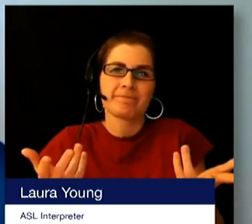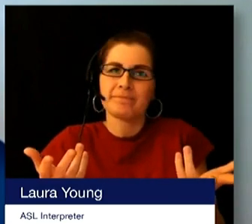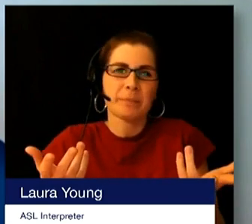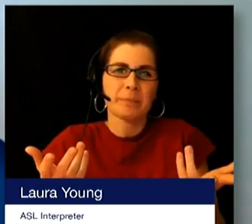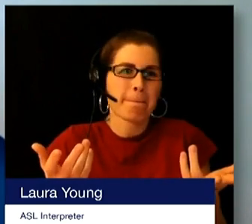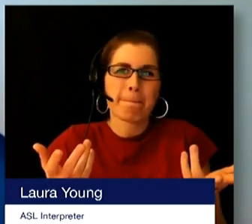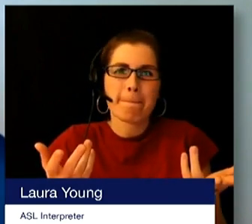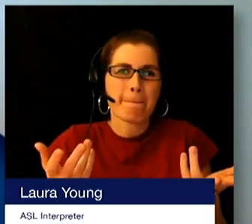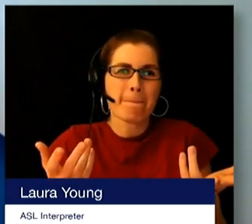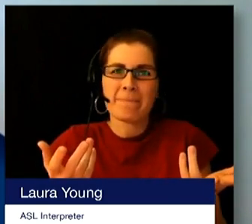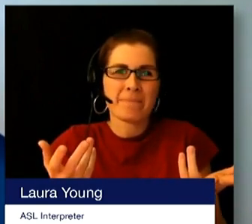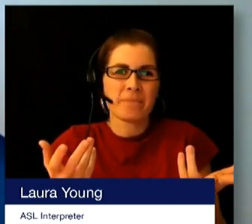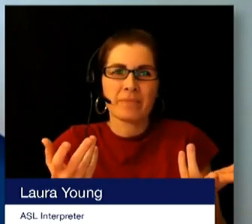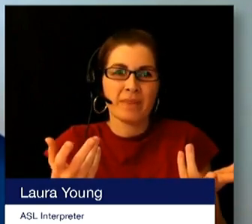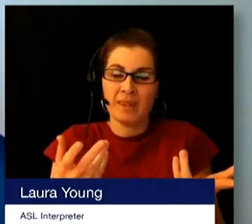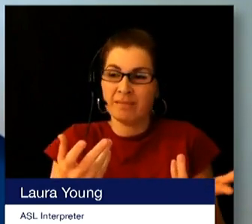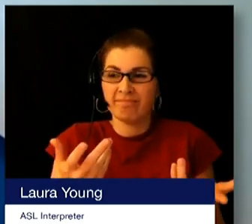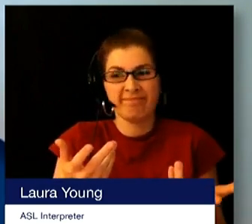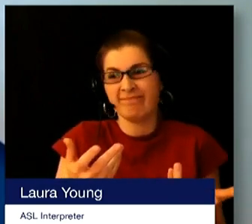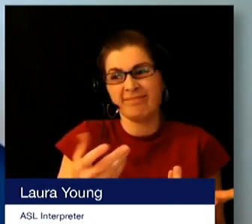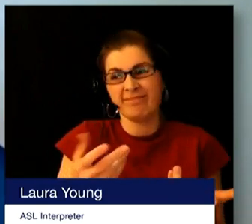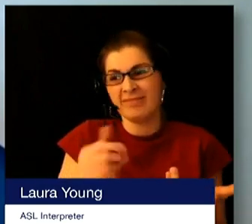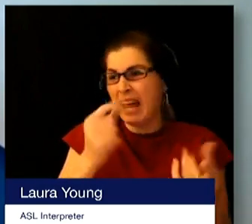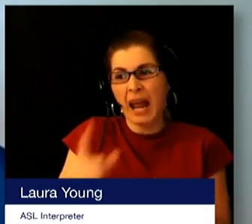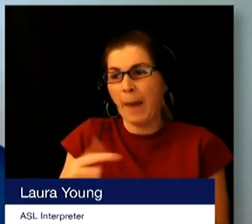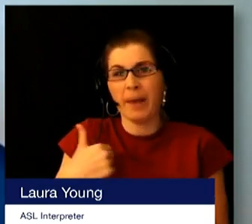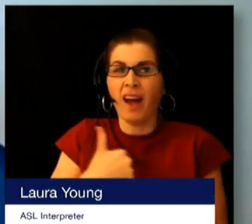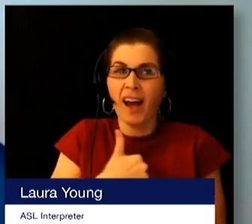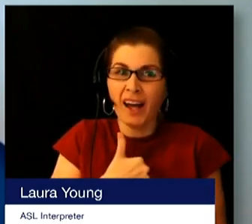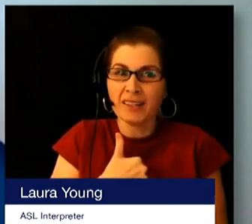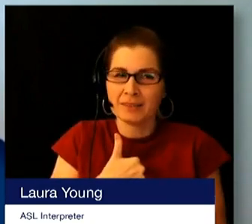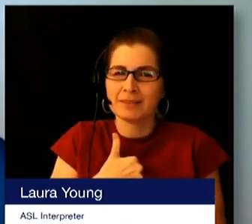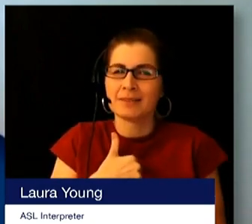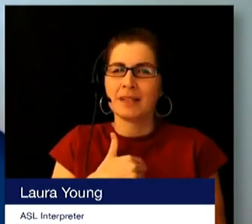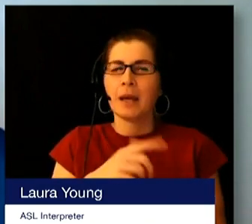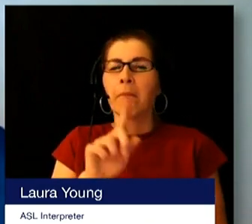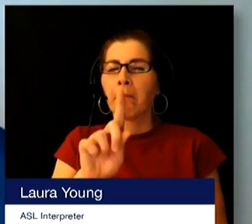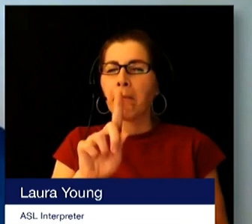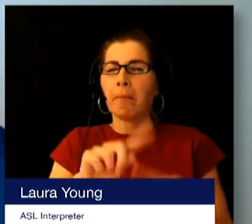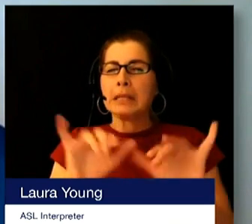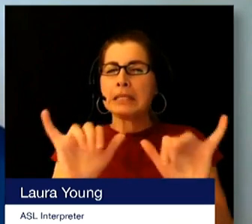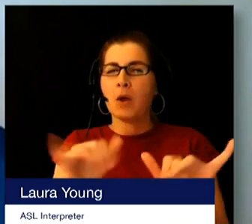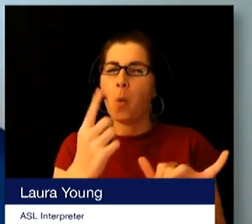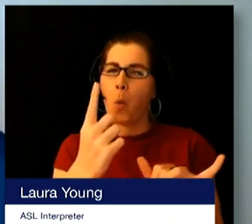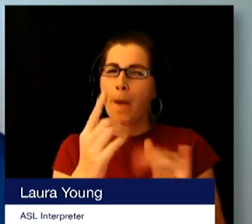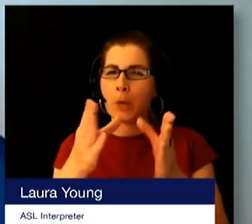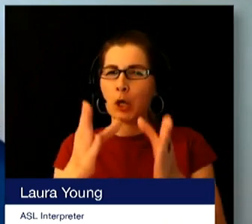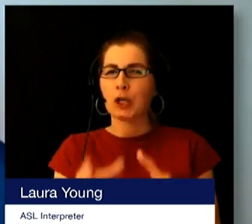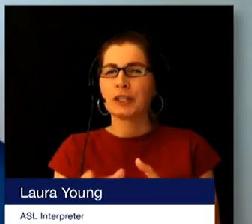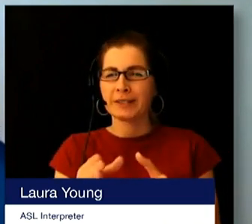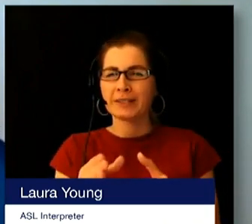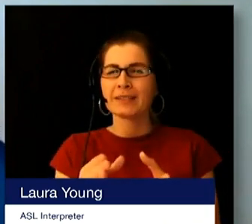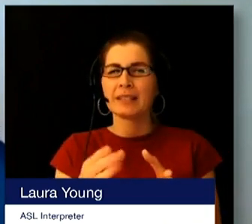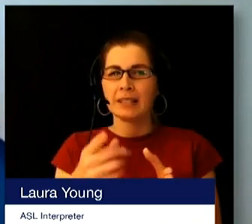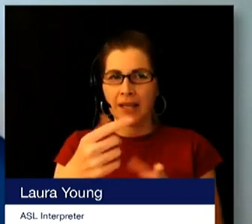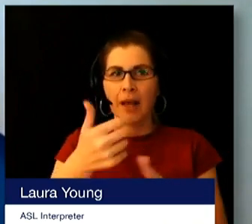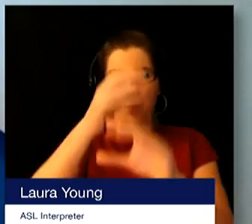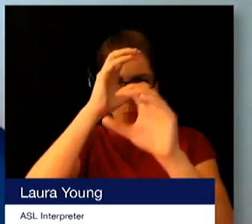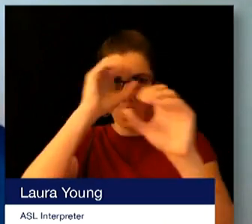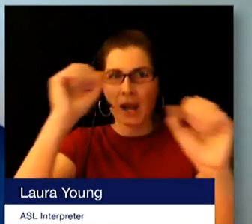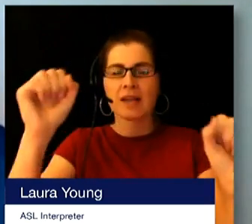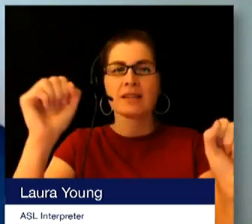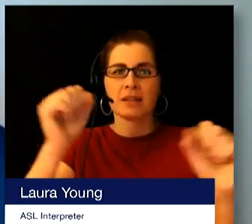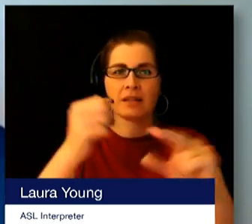was not something that was not a reality for us. But despite that fact, there was a person who was in who was president at that time